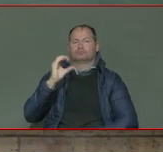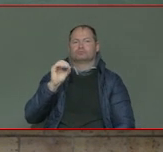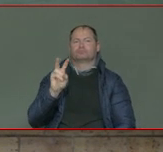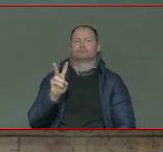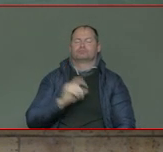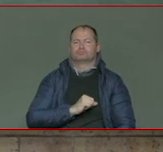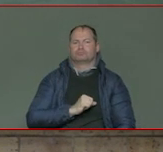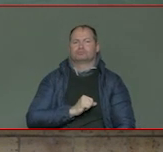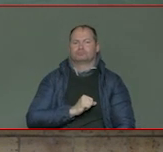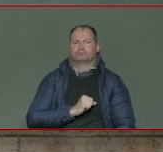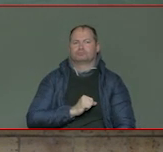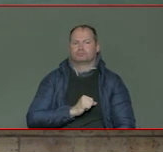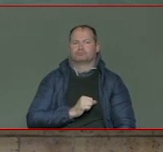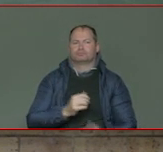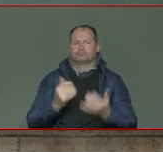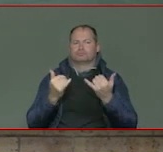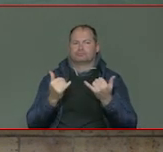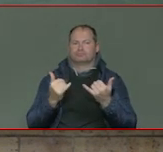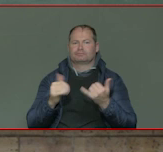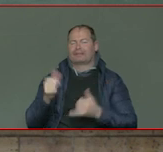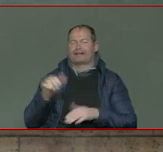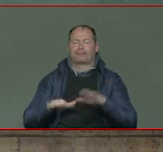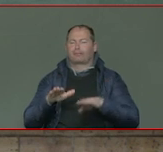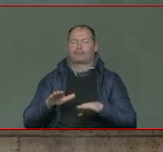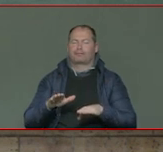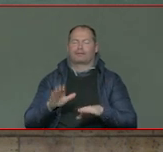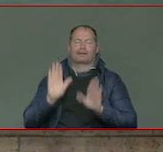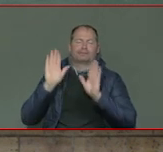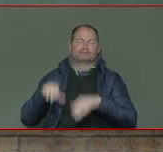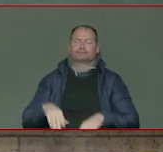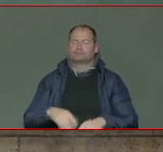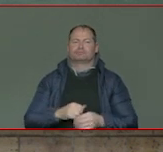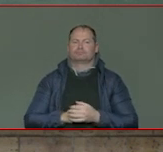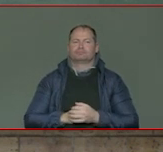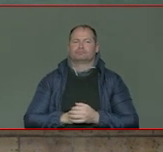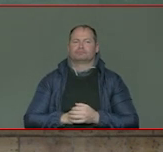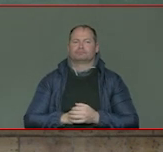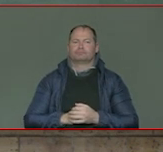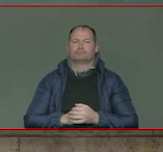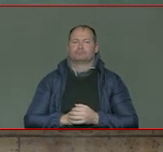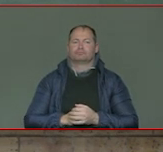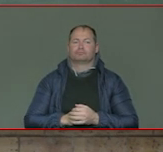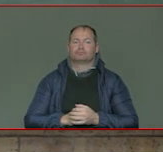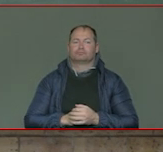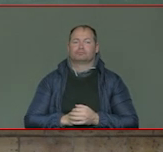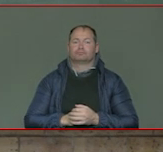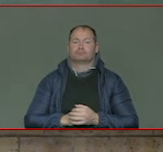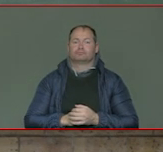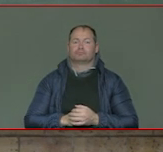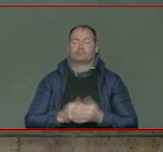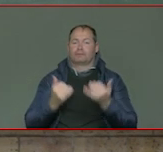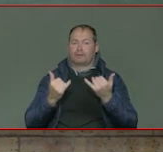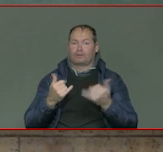That's just a lot easier than all those other steps. Is that clear? Right. Can we reinforce that in the